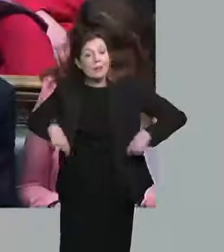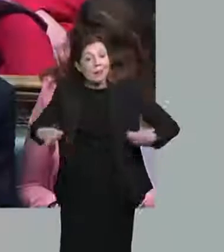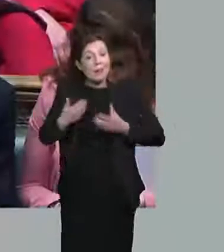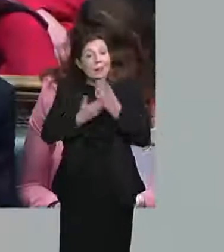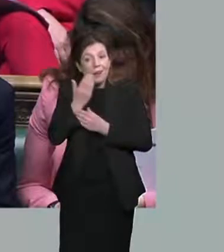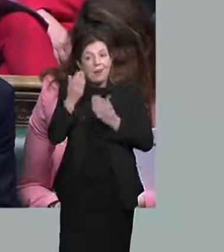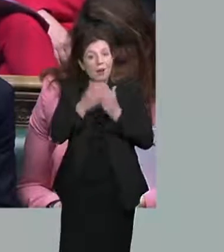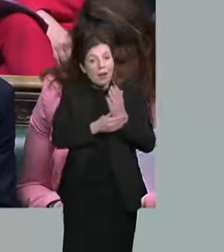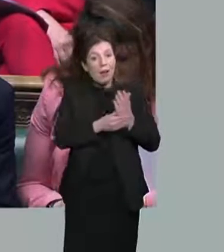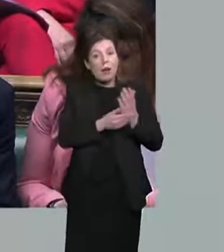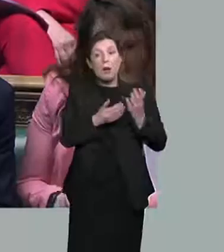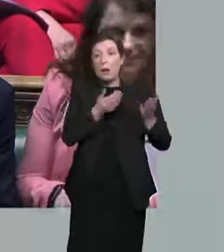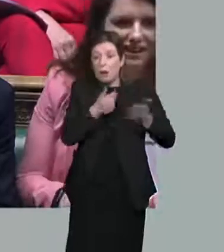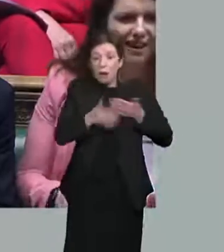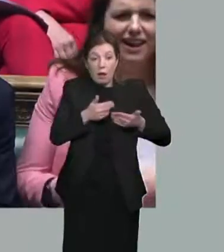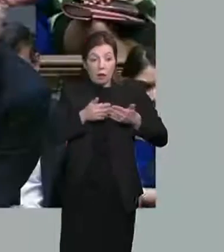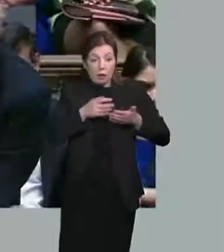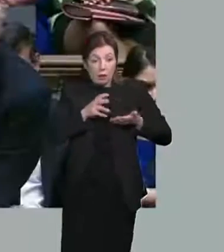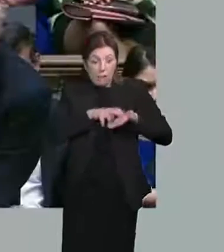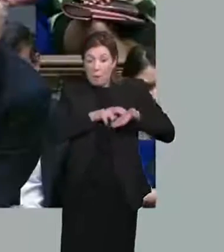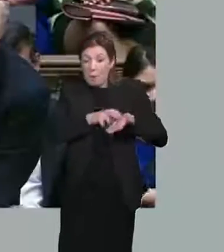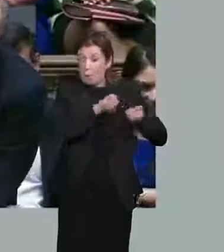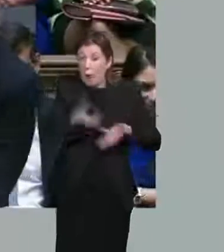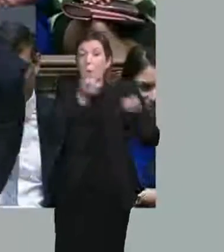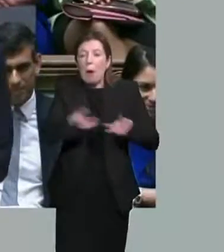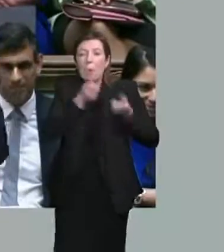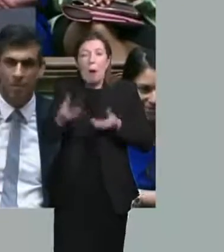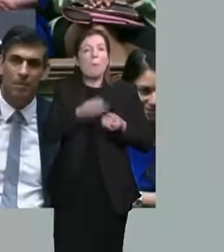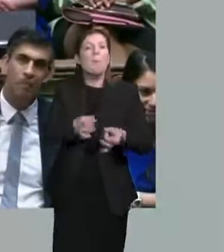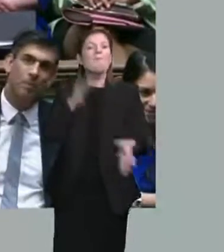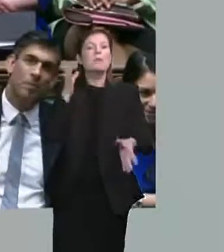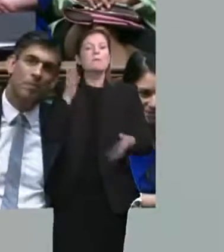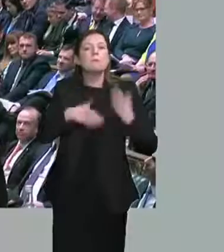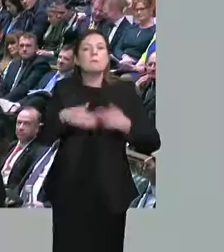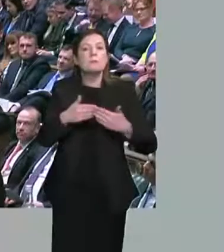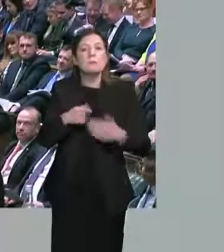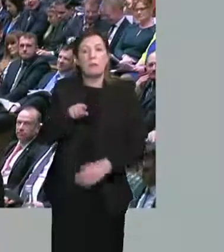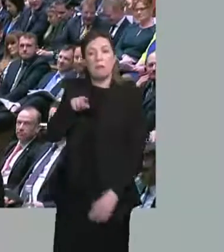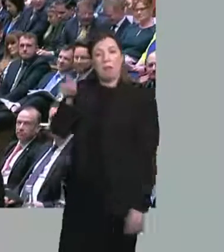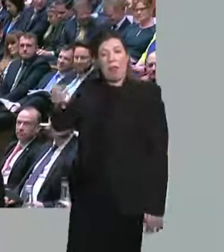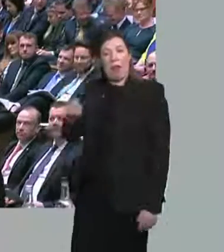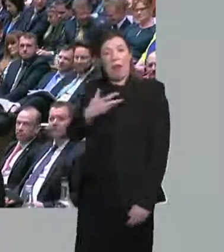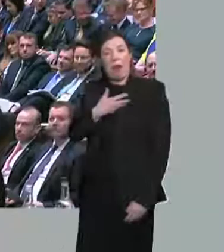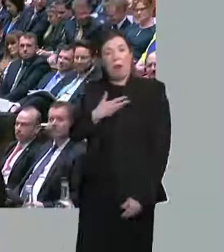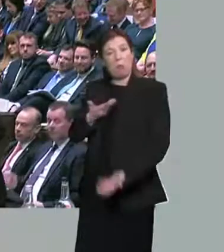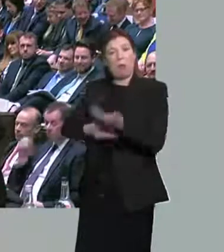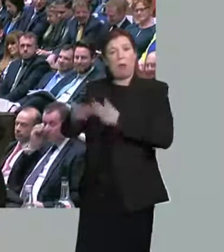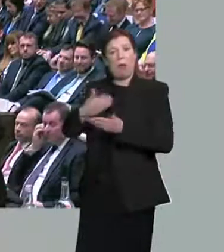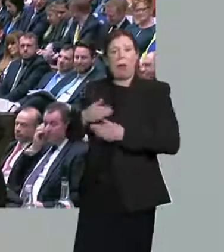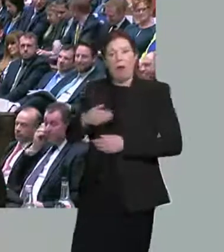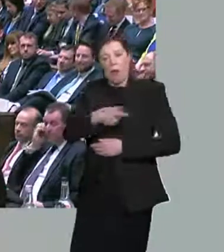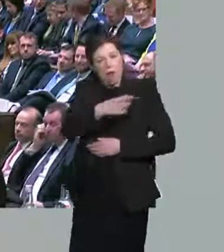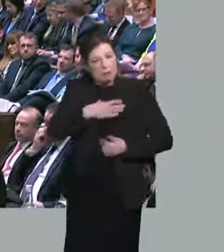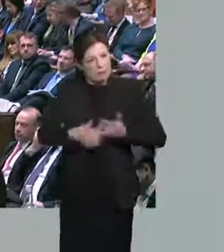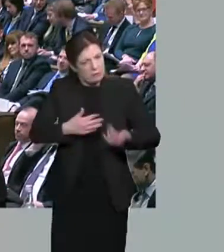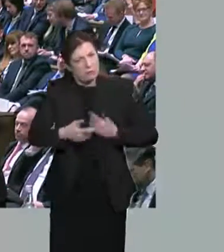needed in record time, and that was absolutely vital. And at a time, Mr. Speaker, when they were calling on us to go further and faster.